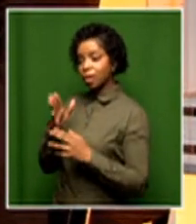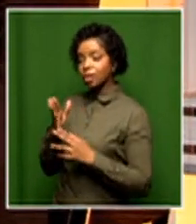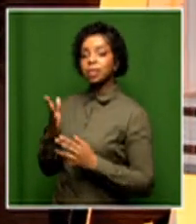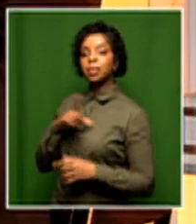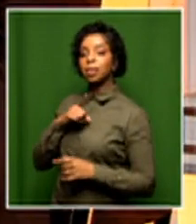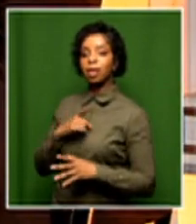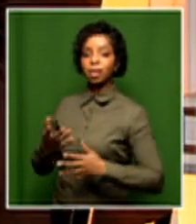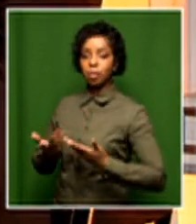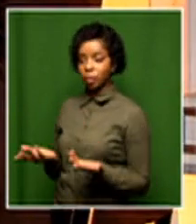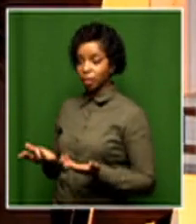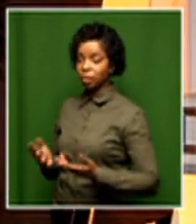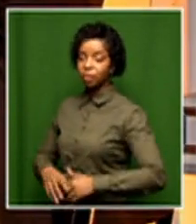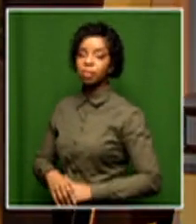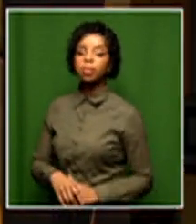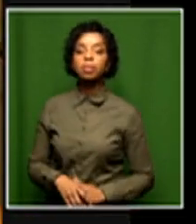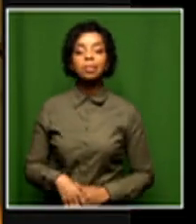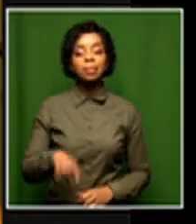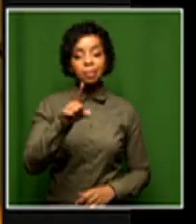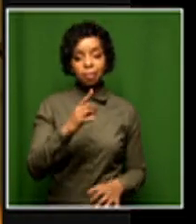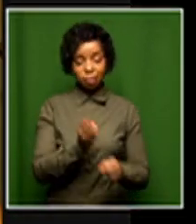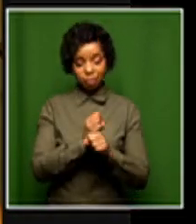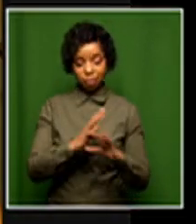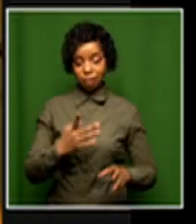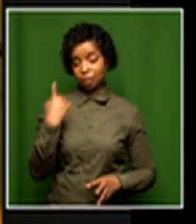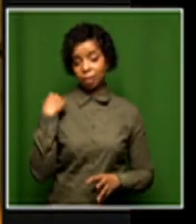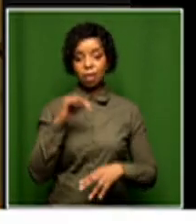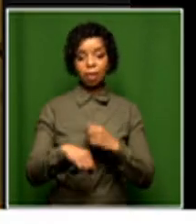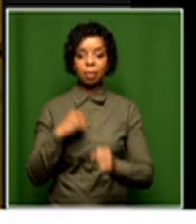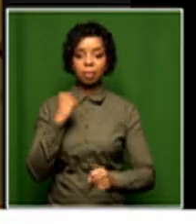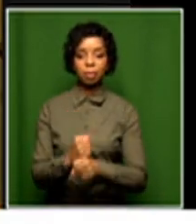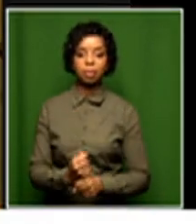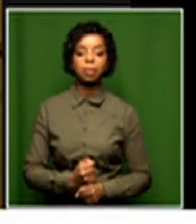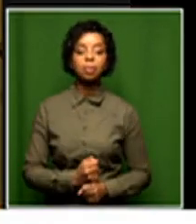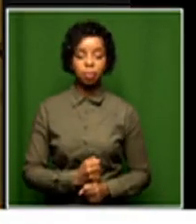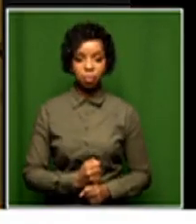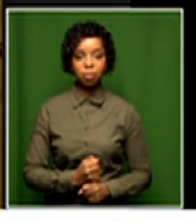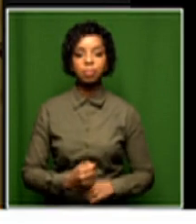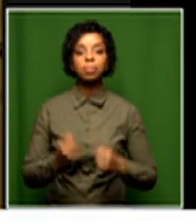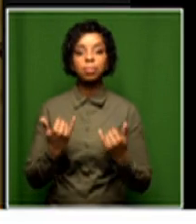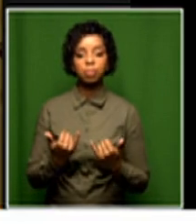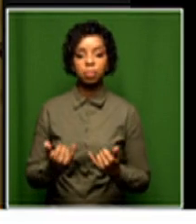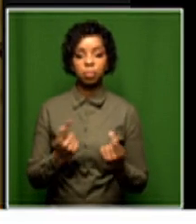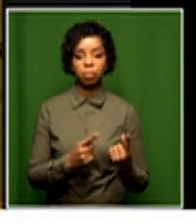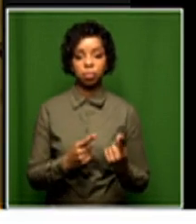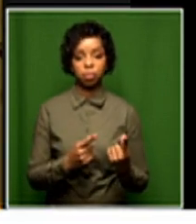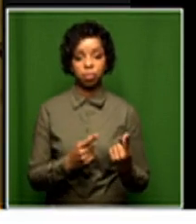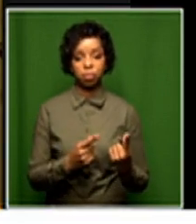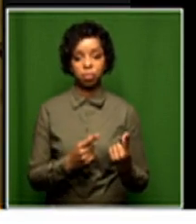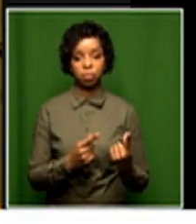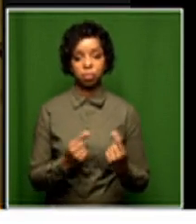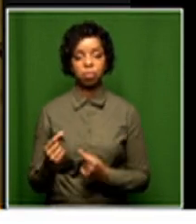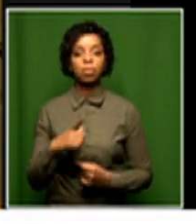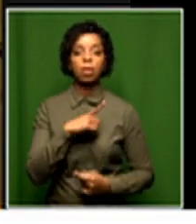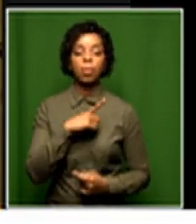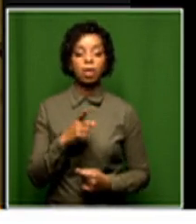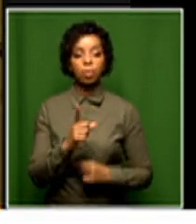So Progress SA started last year at the University of Cape Town by a group of students, including myself. We did this